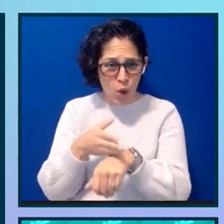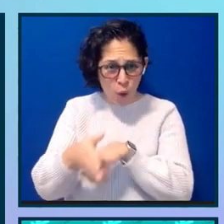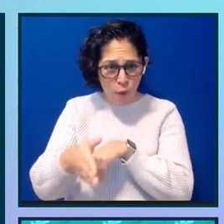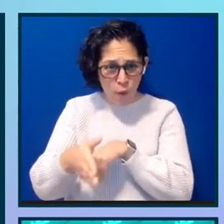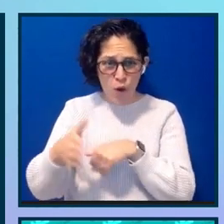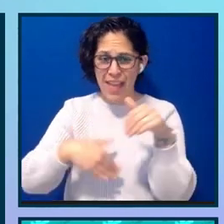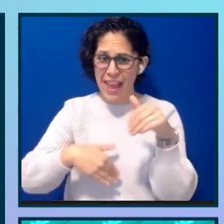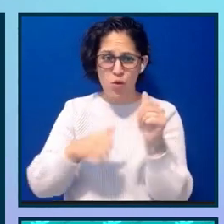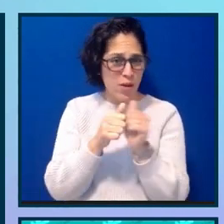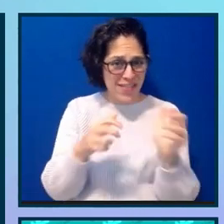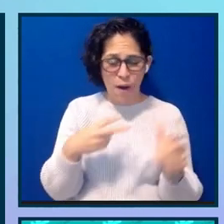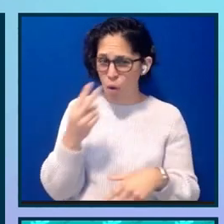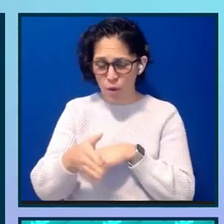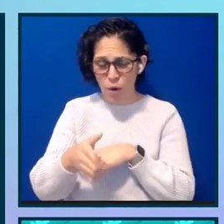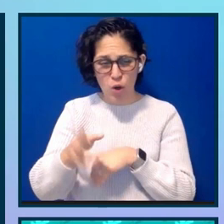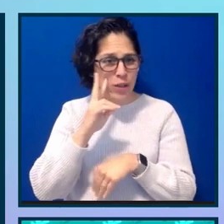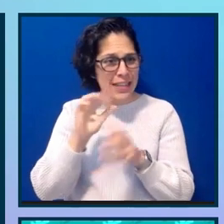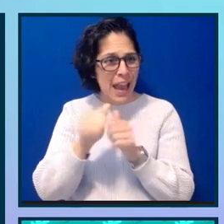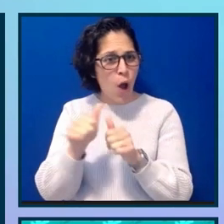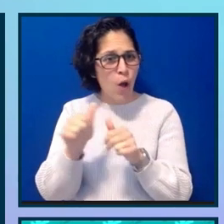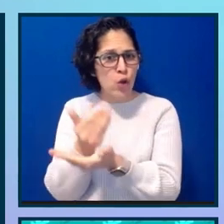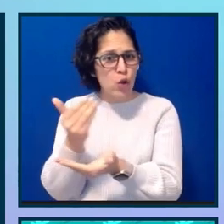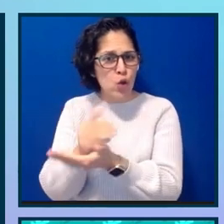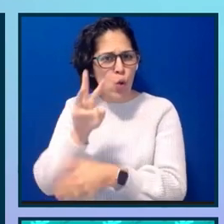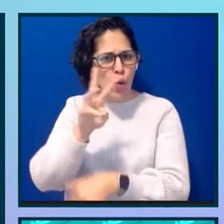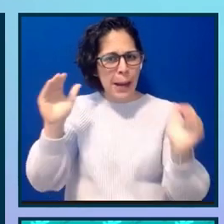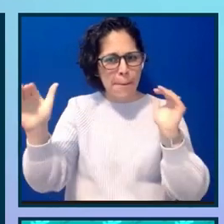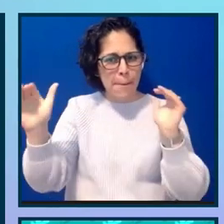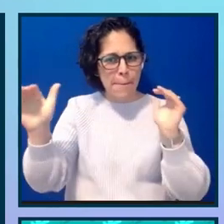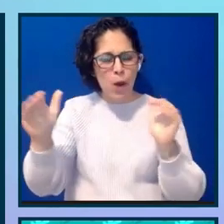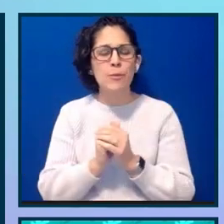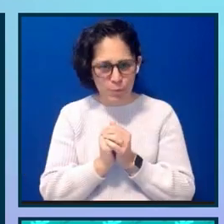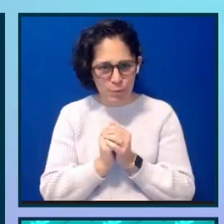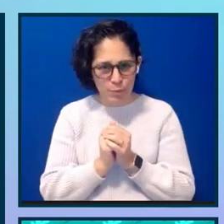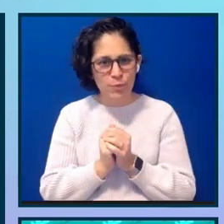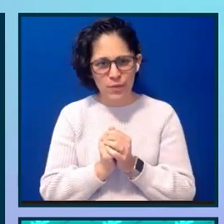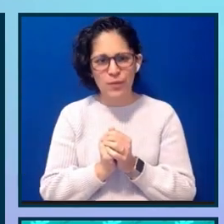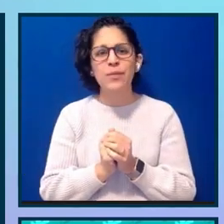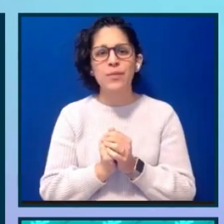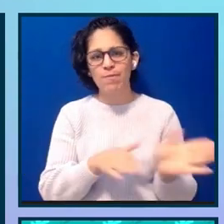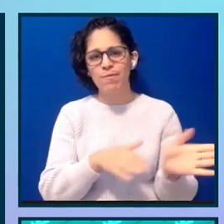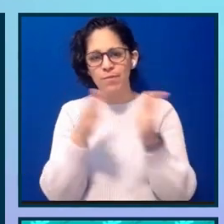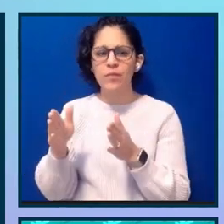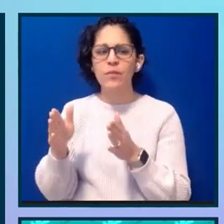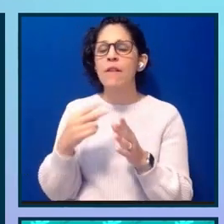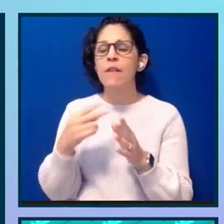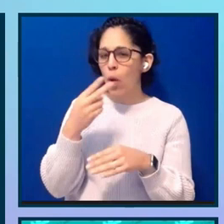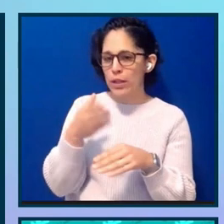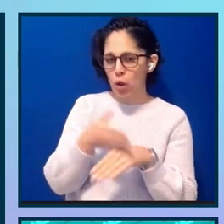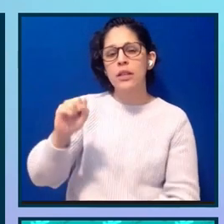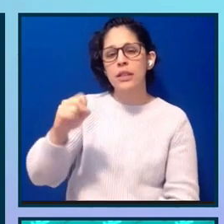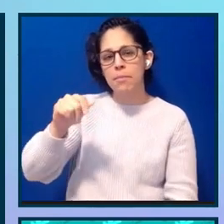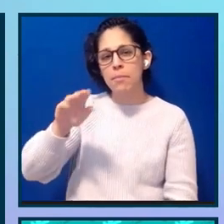So let's see how the new website compares. So I will go to Space Jam, a new legacy vertical line official